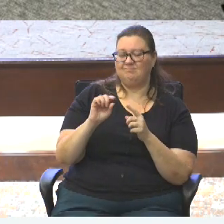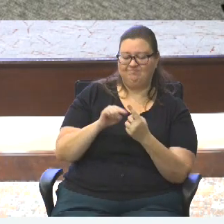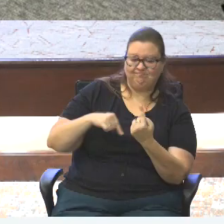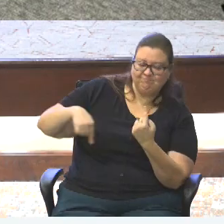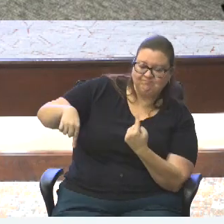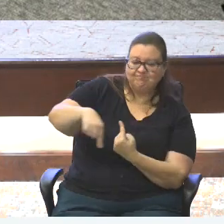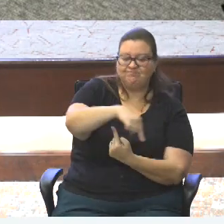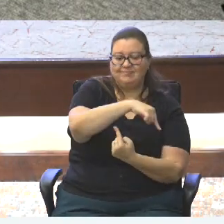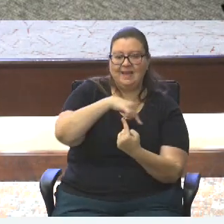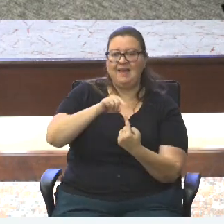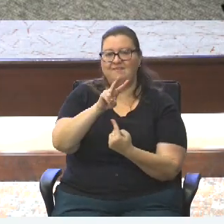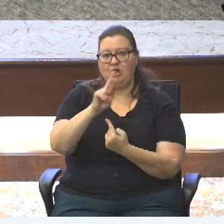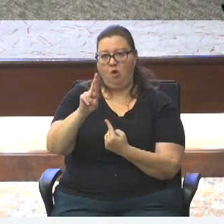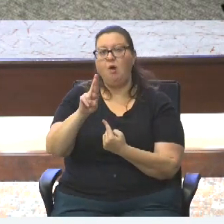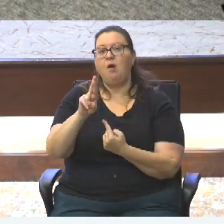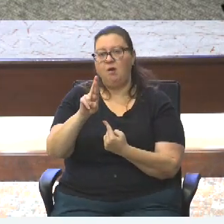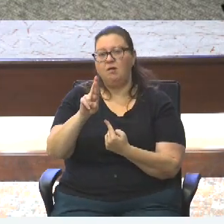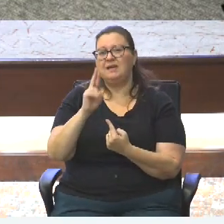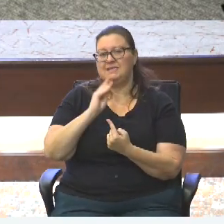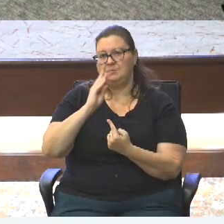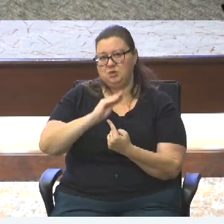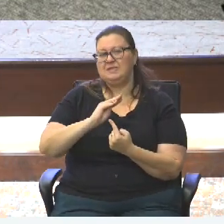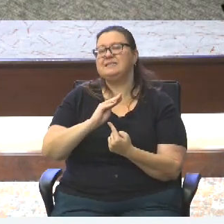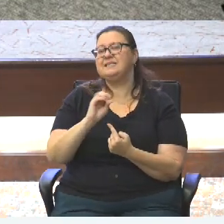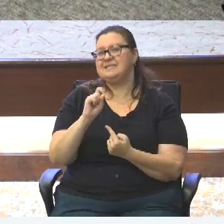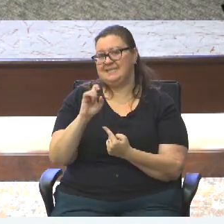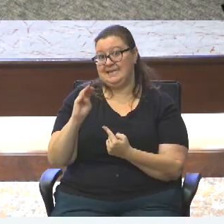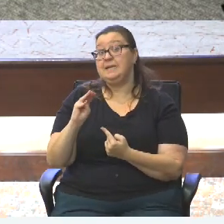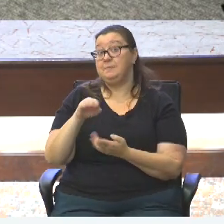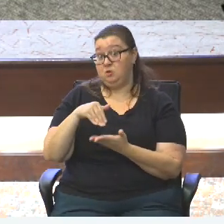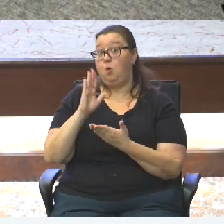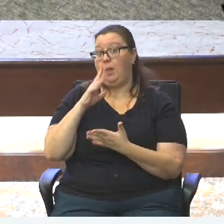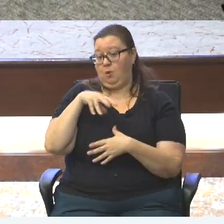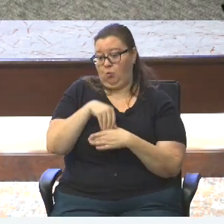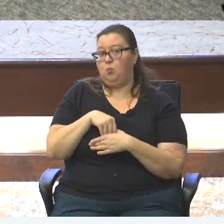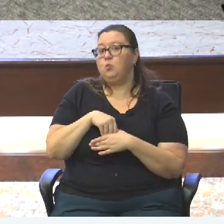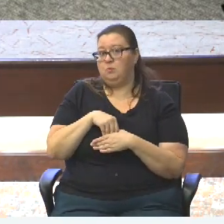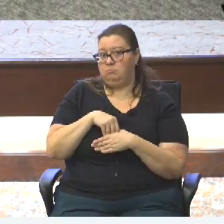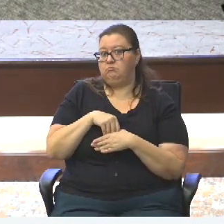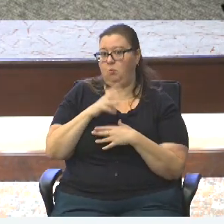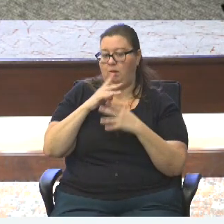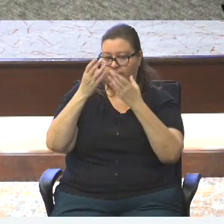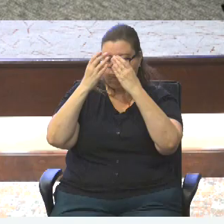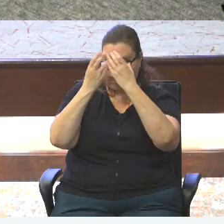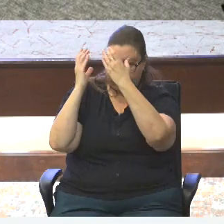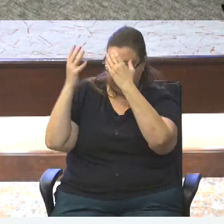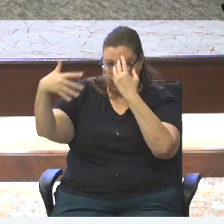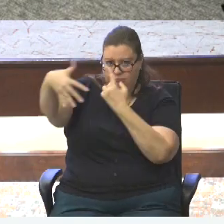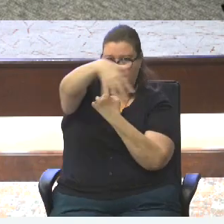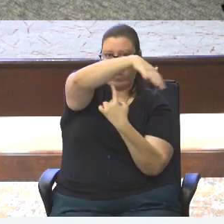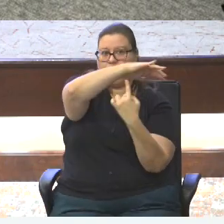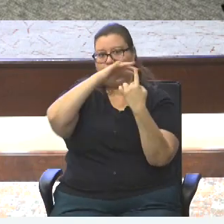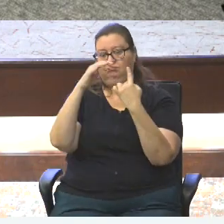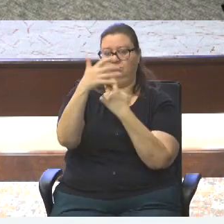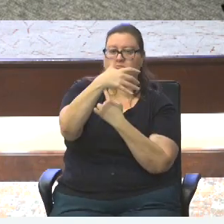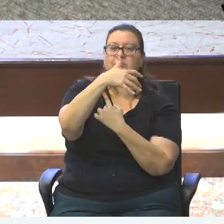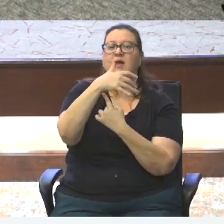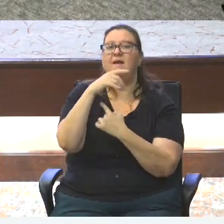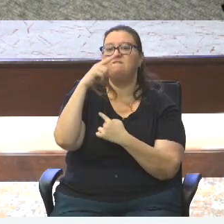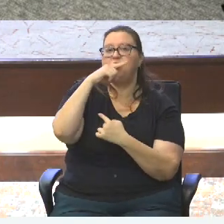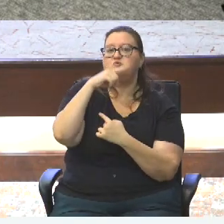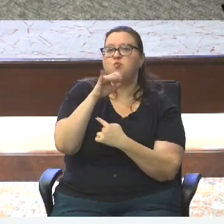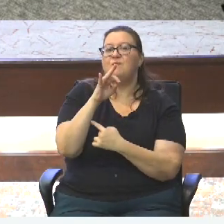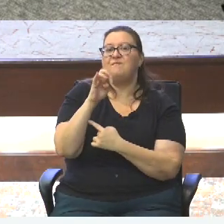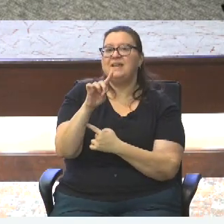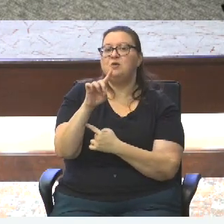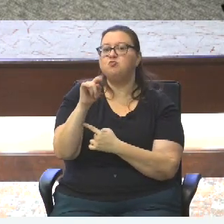reality experience, which will be included in the STEAM Center that is being planned. And it provides students with virtual field